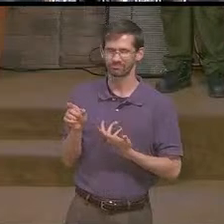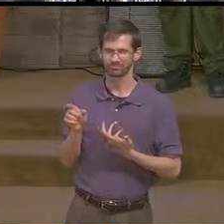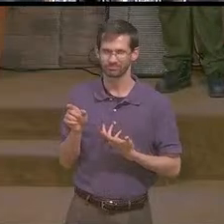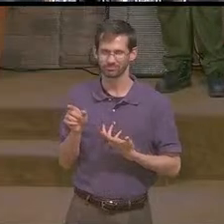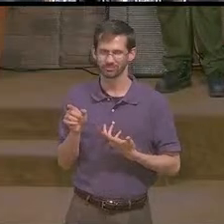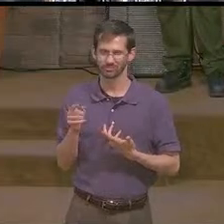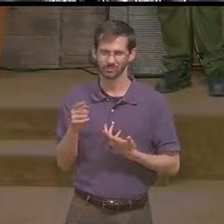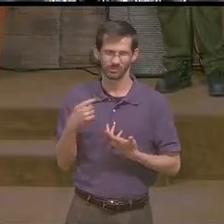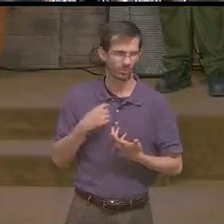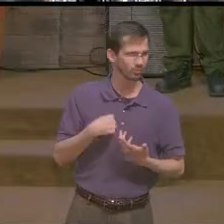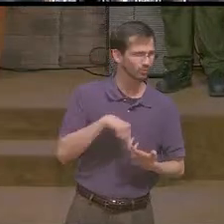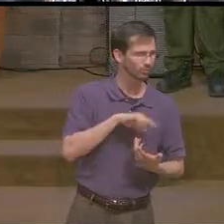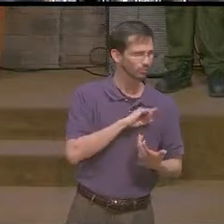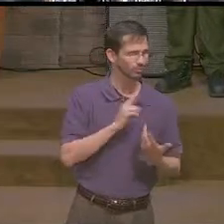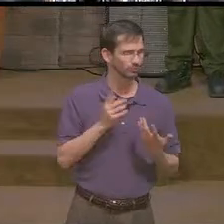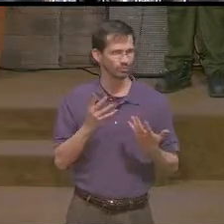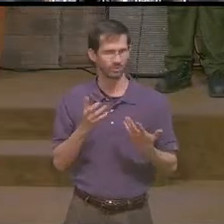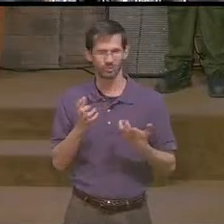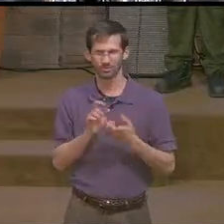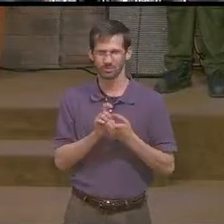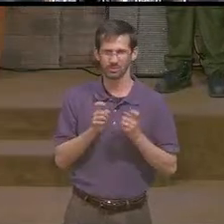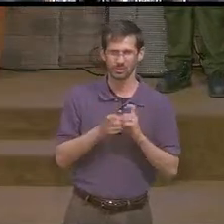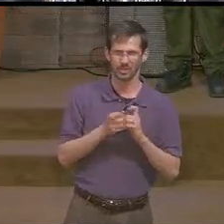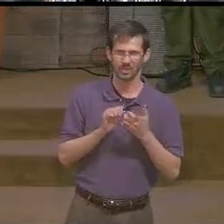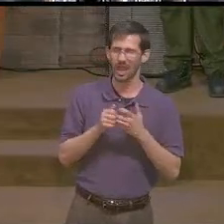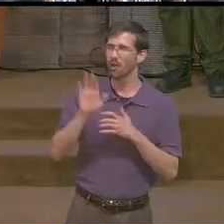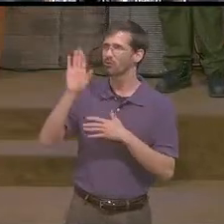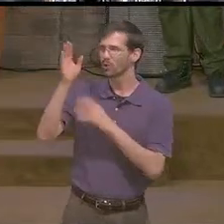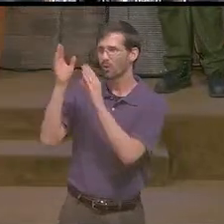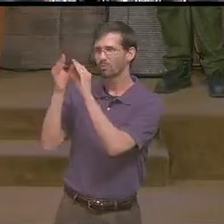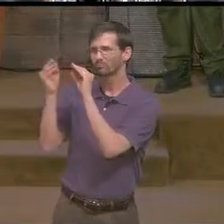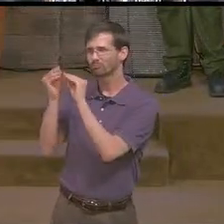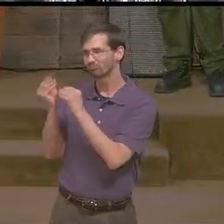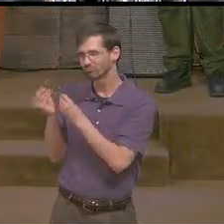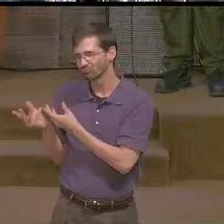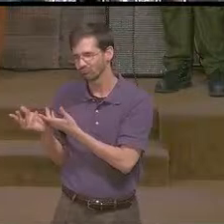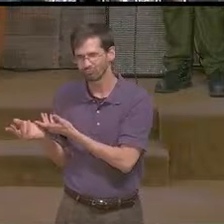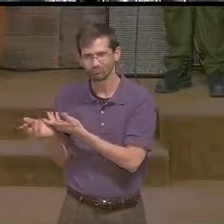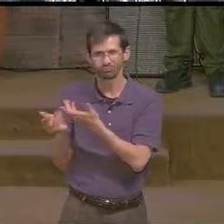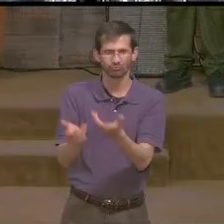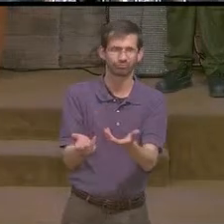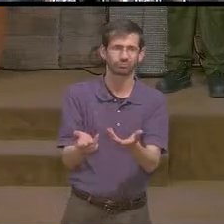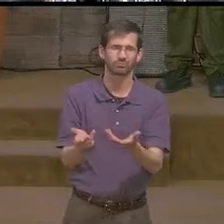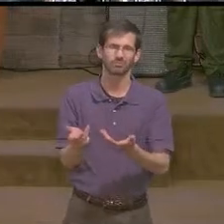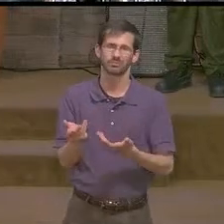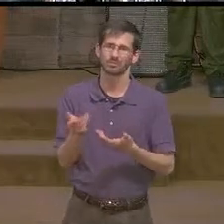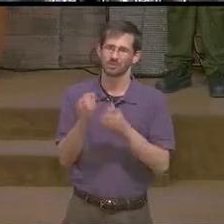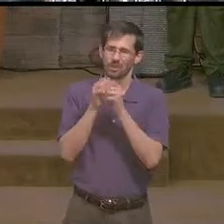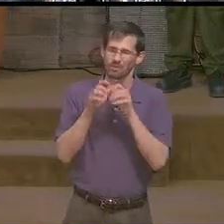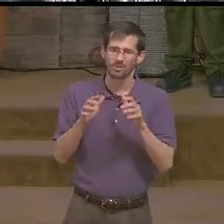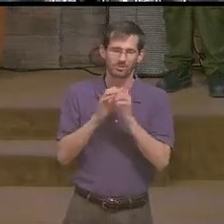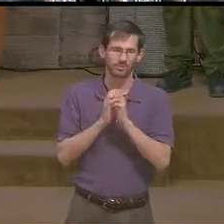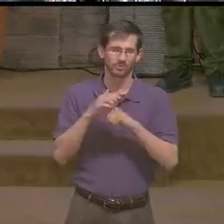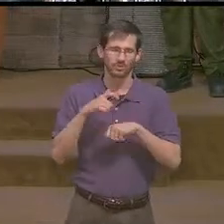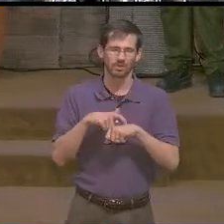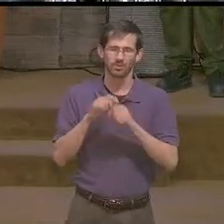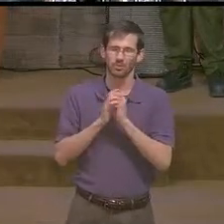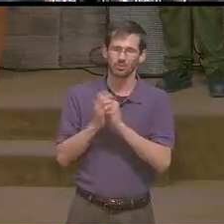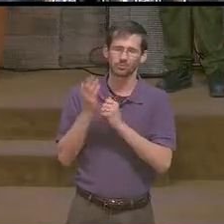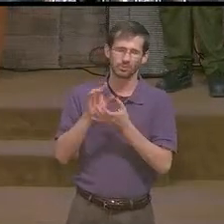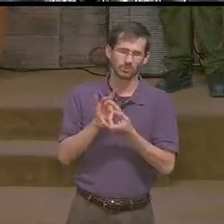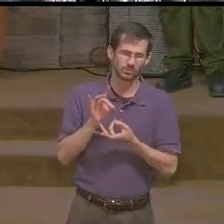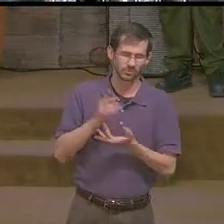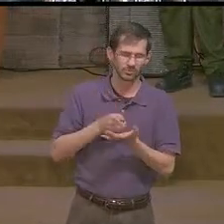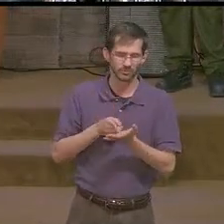changed by your words through him. Bless our worship time right now, Father God. Let us worship you right now in spirit and in truth, Father God. And